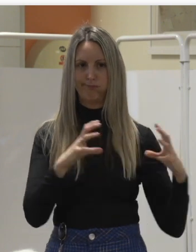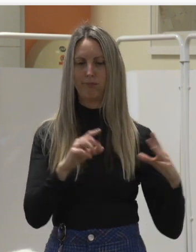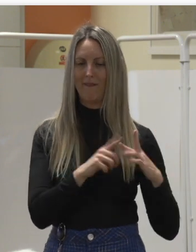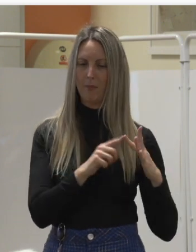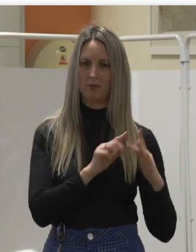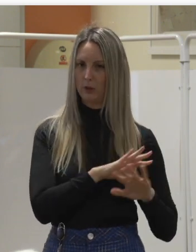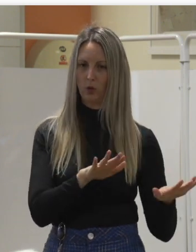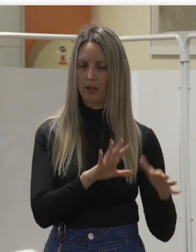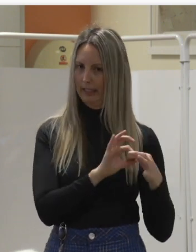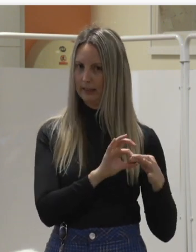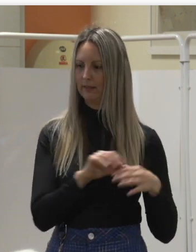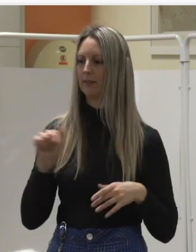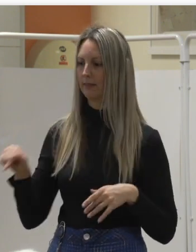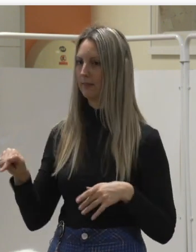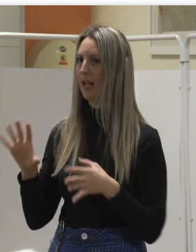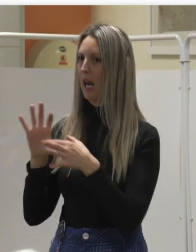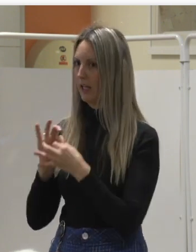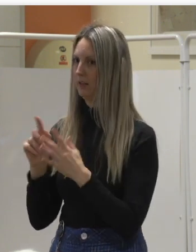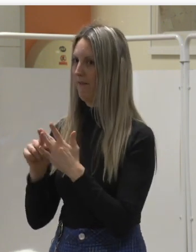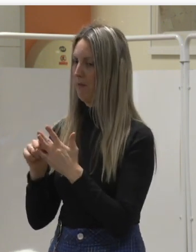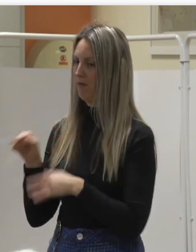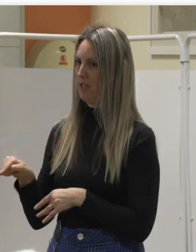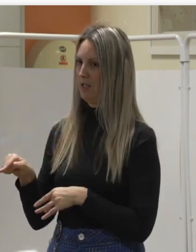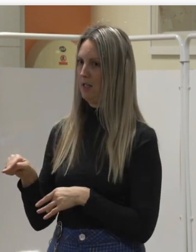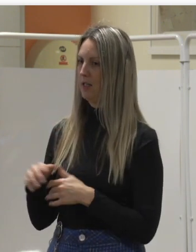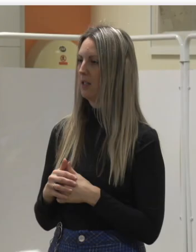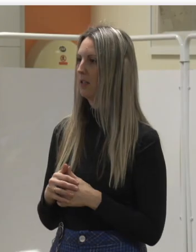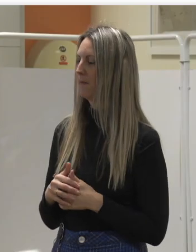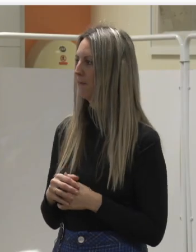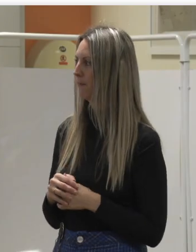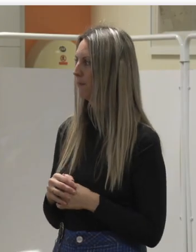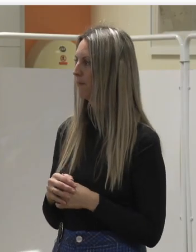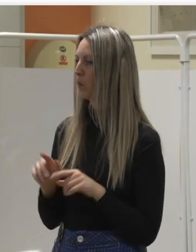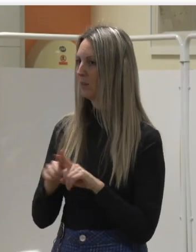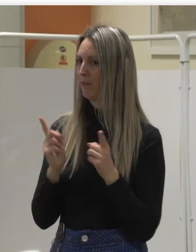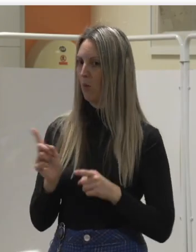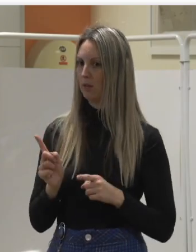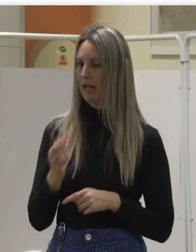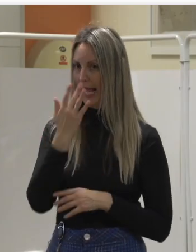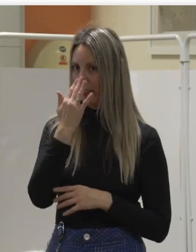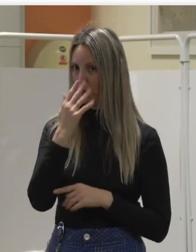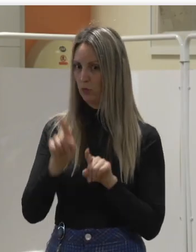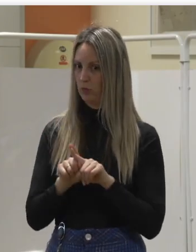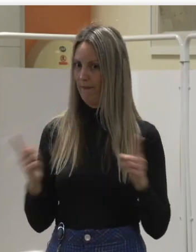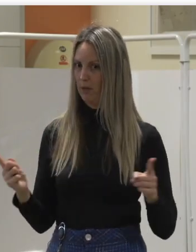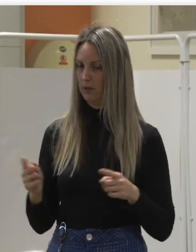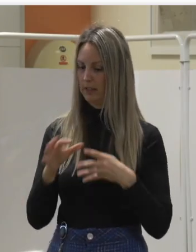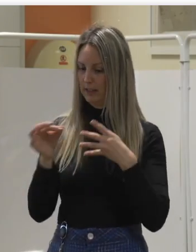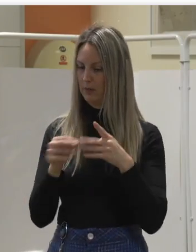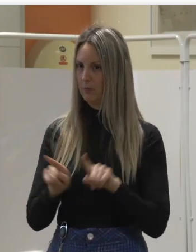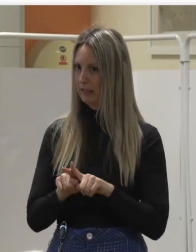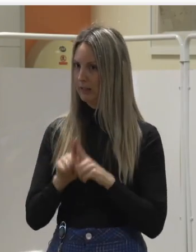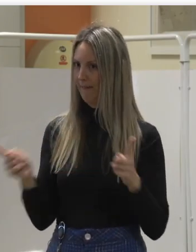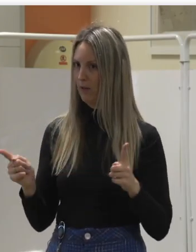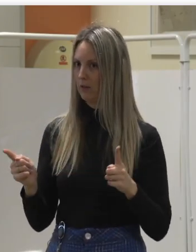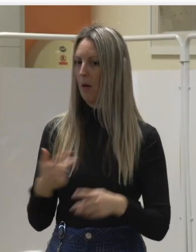inflammation. Okay, so those are the major differences: the age, the symptoms, and the abnormal blood